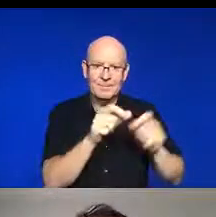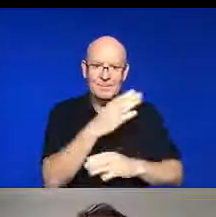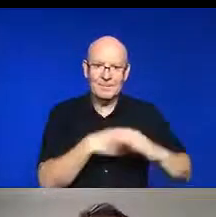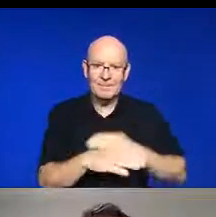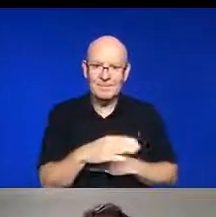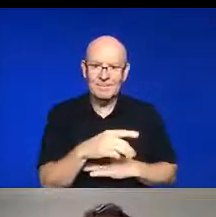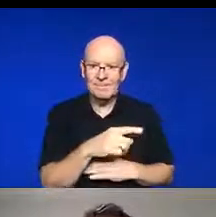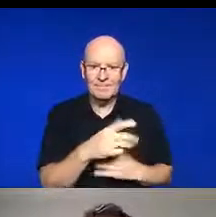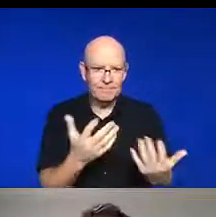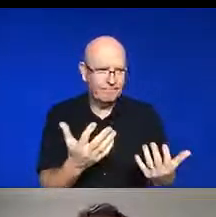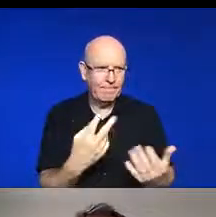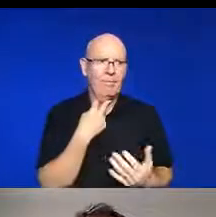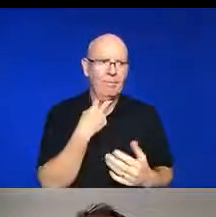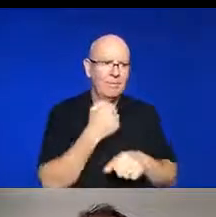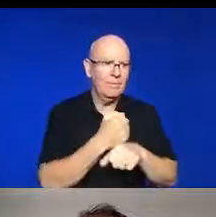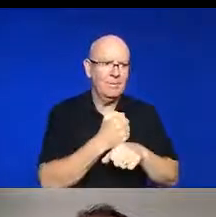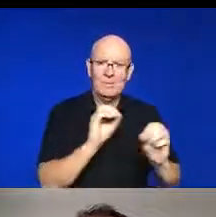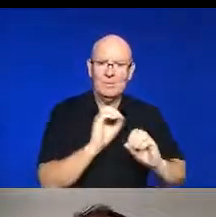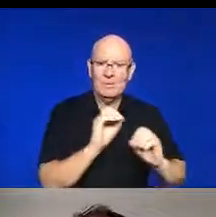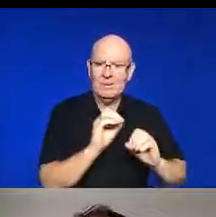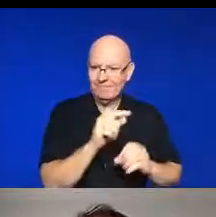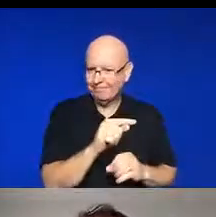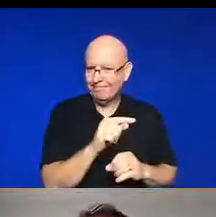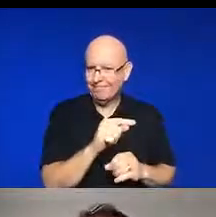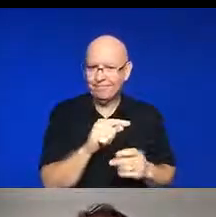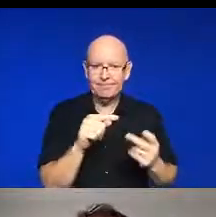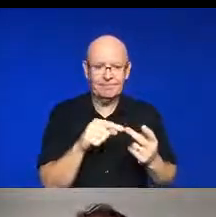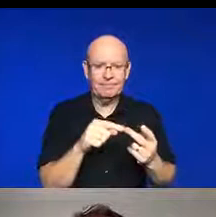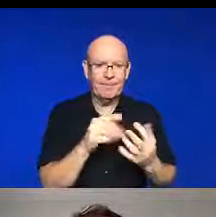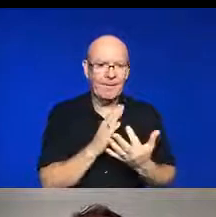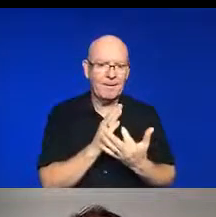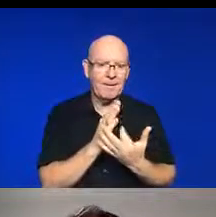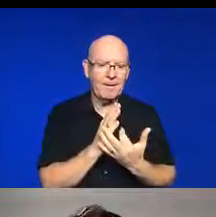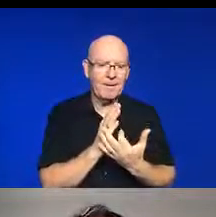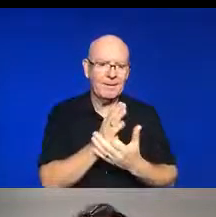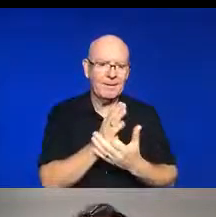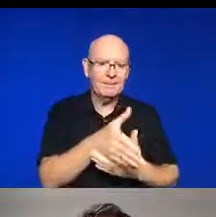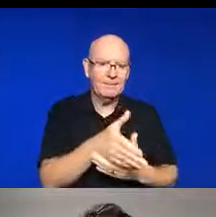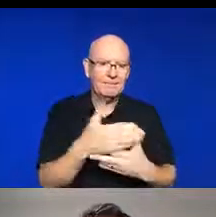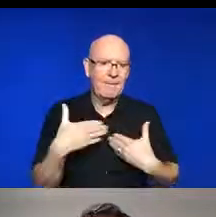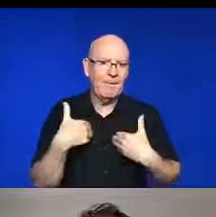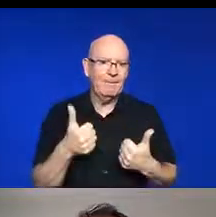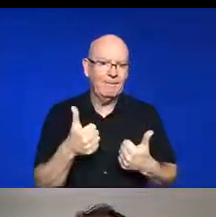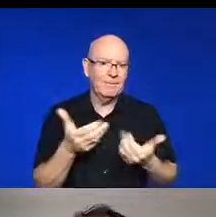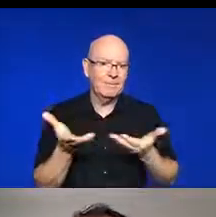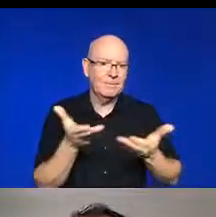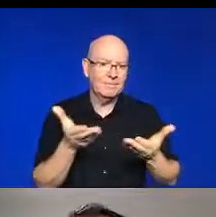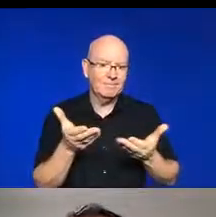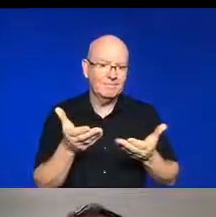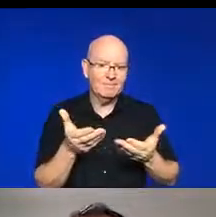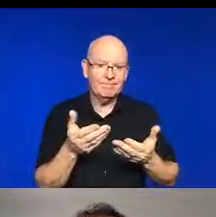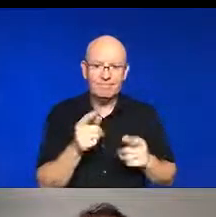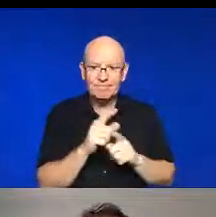including rehabilitation and assistive device, coverage of disability related costs, including access to